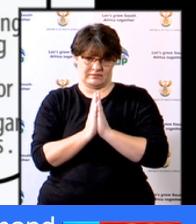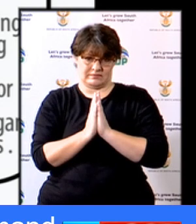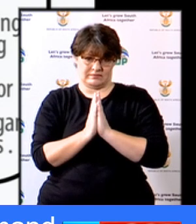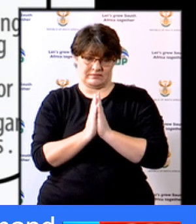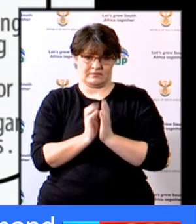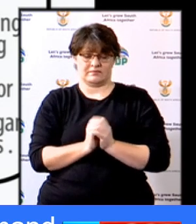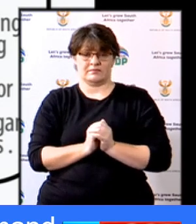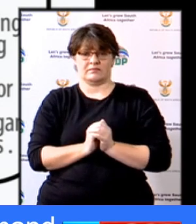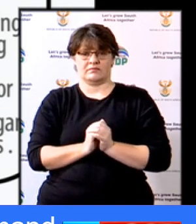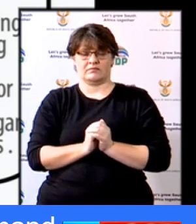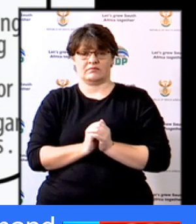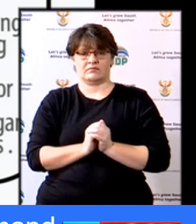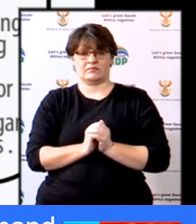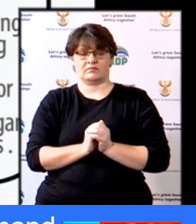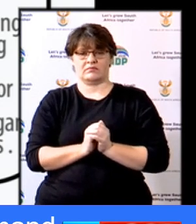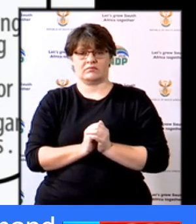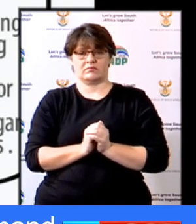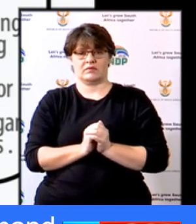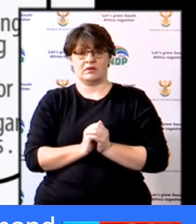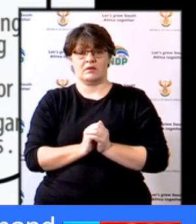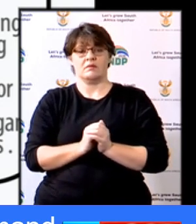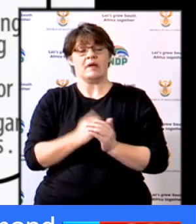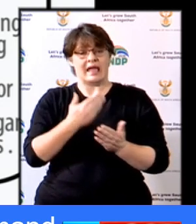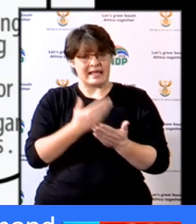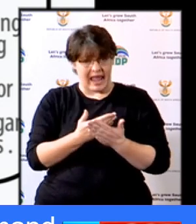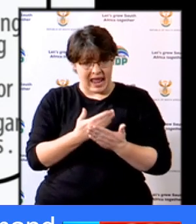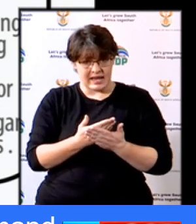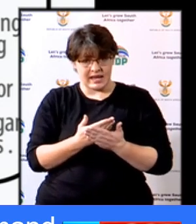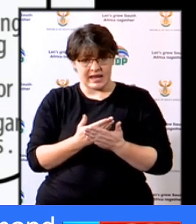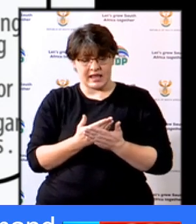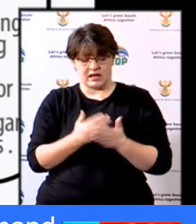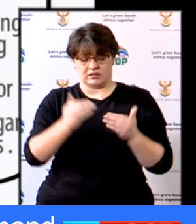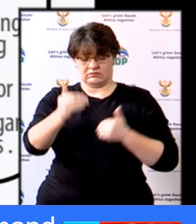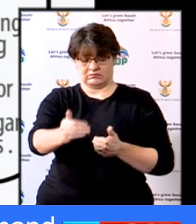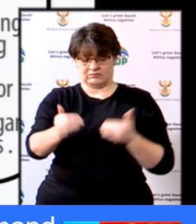Should the chosen venue be able to accommodate such?